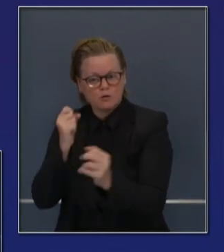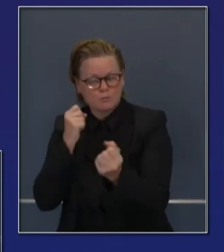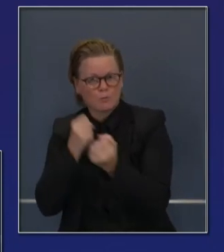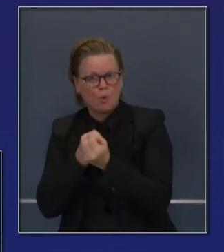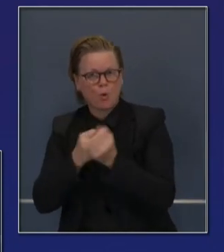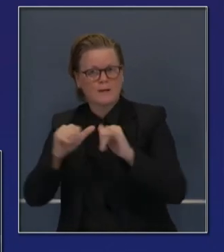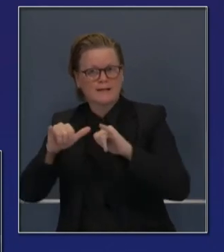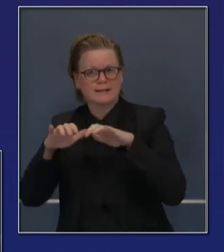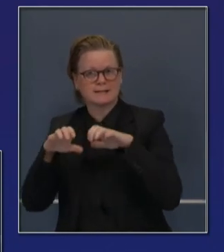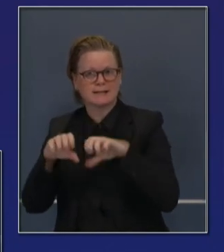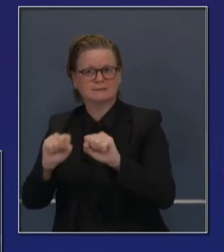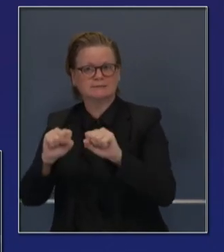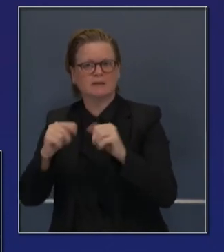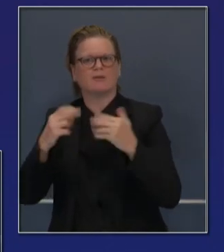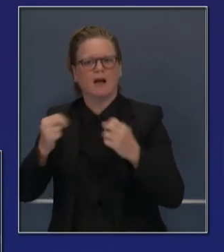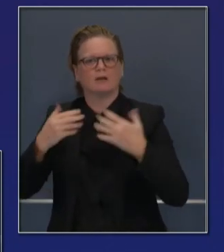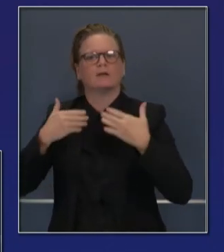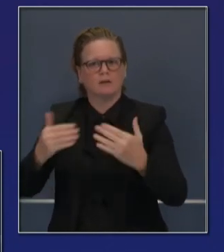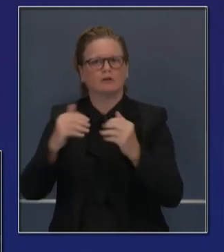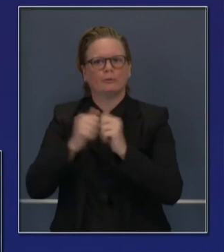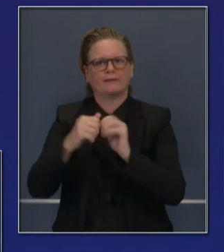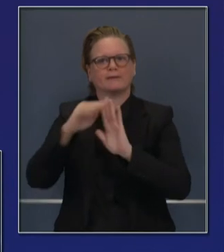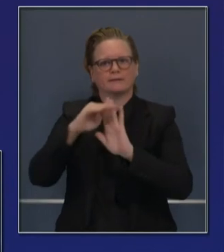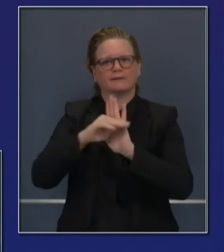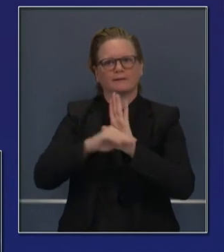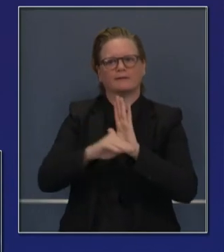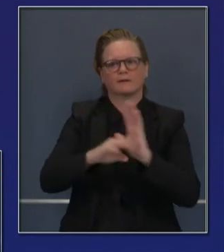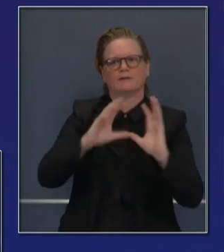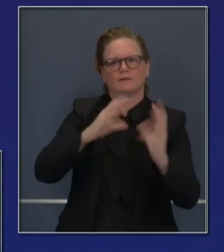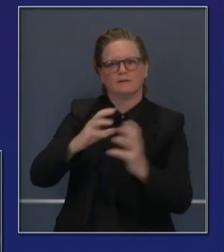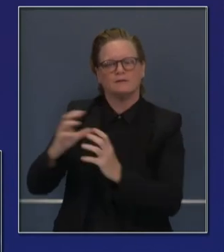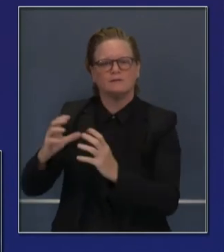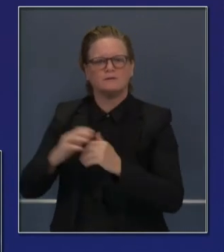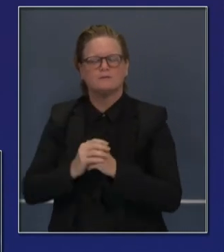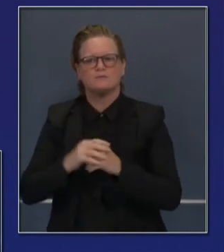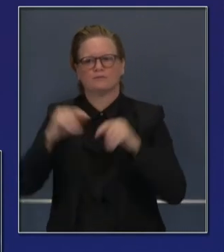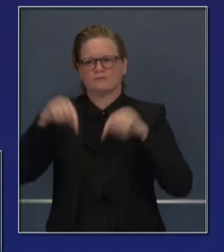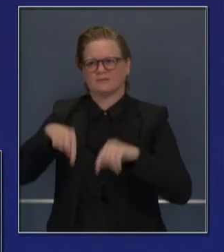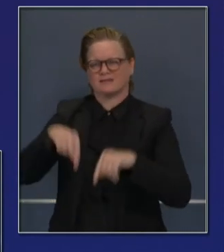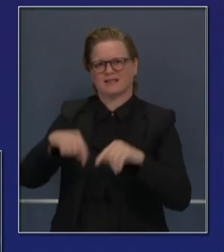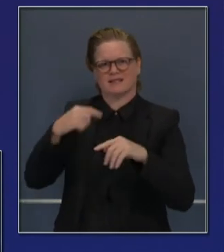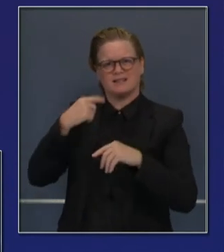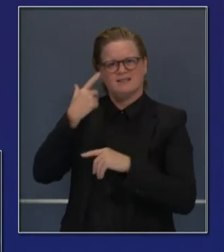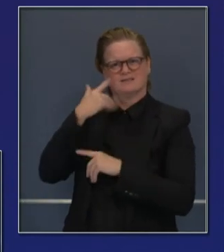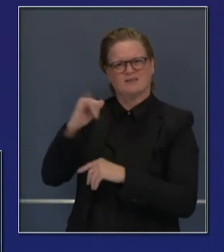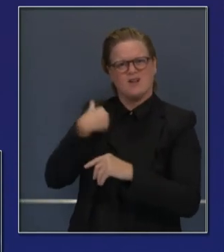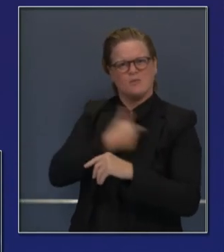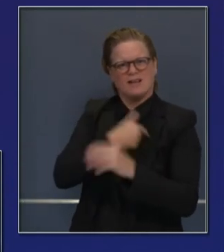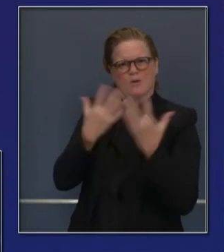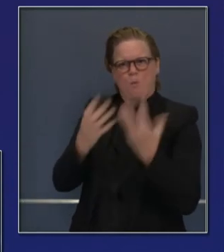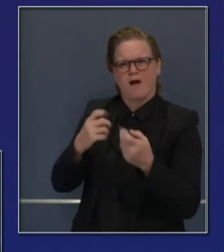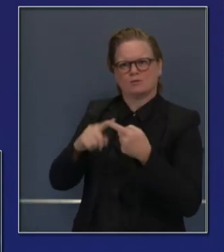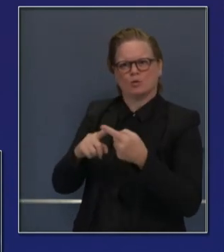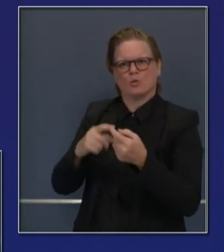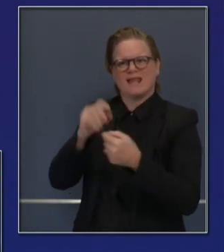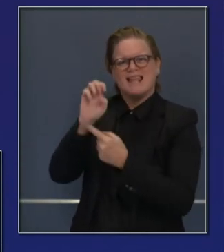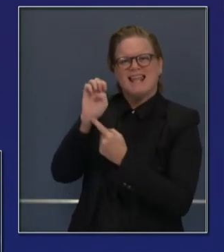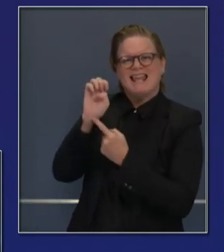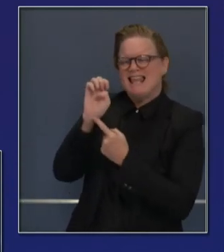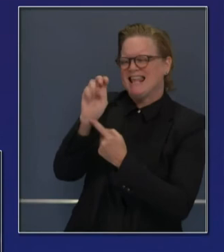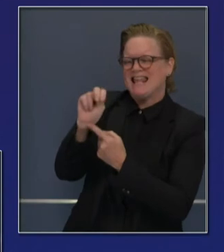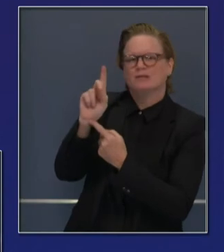speak languages of Californians, and can really endorse that this is something that is safe, that they would take themselves, they